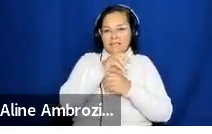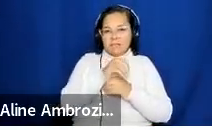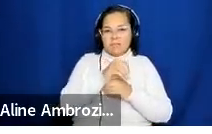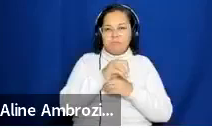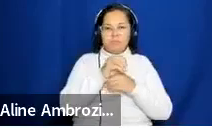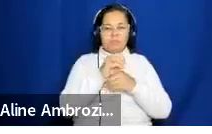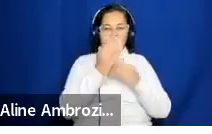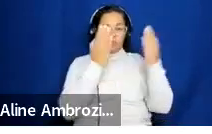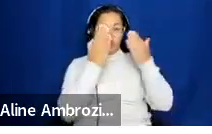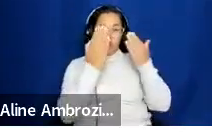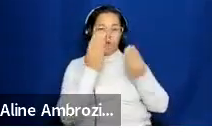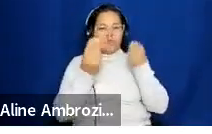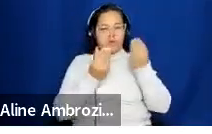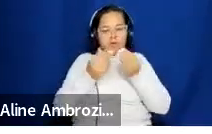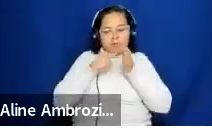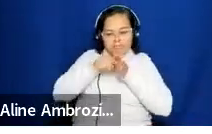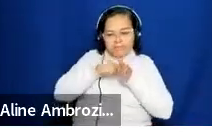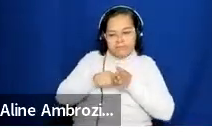let's assume?